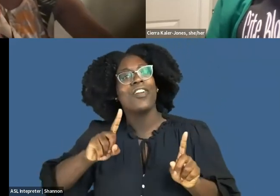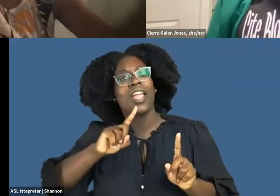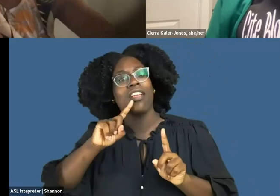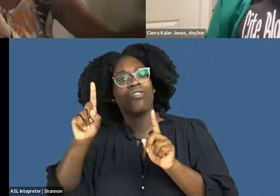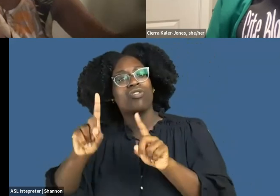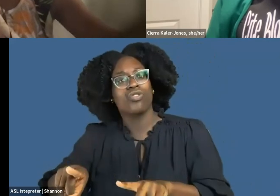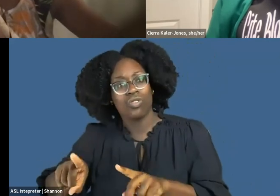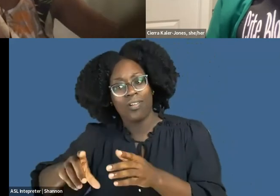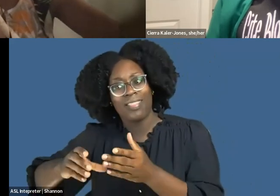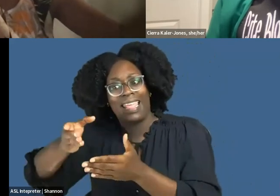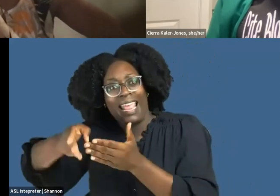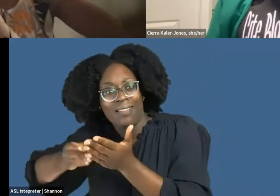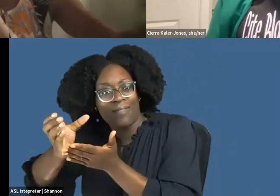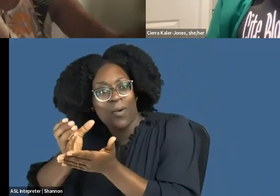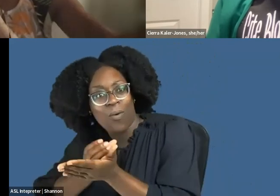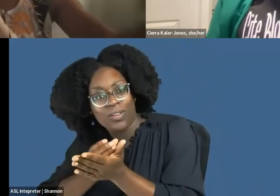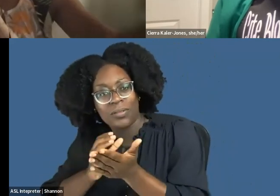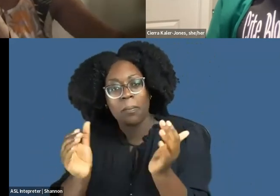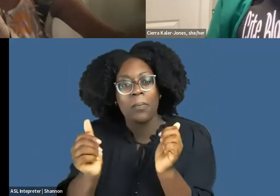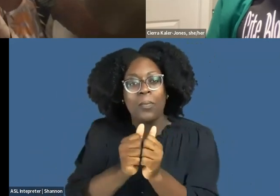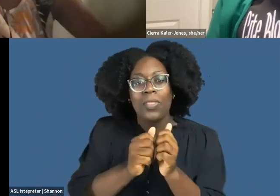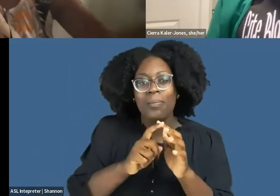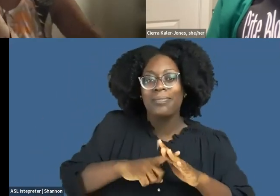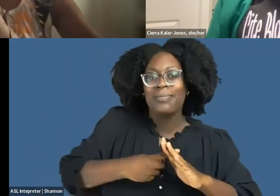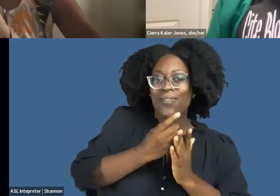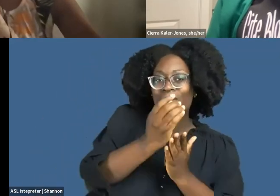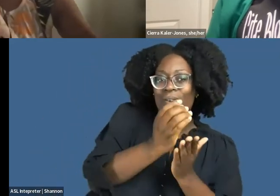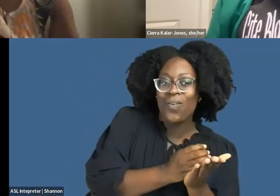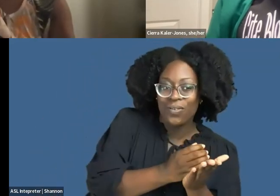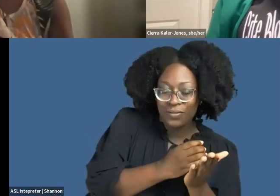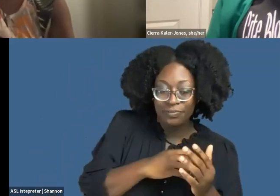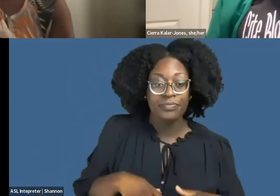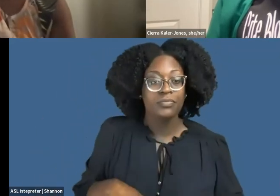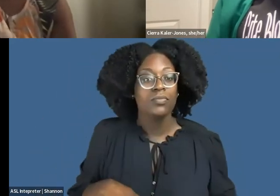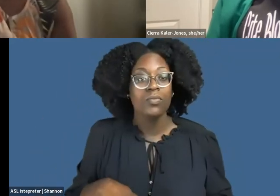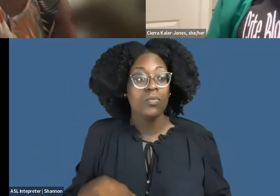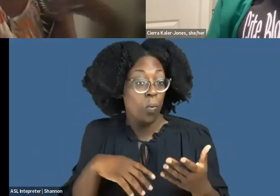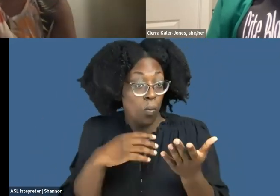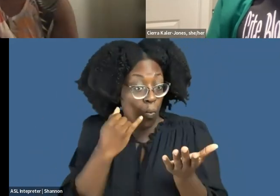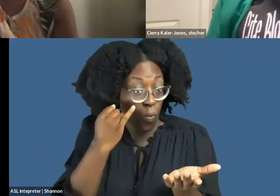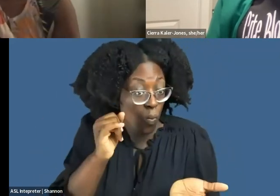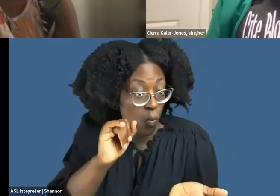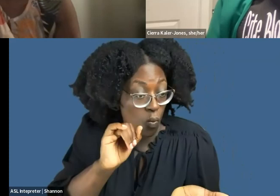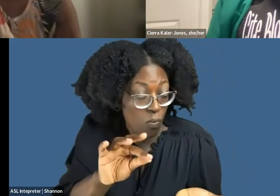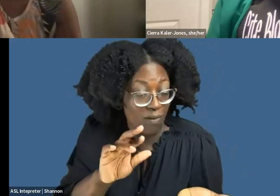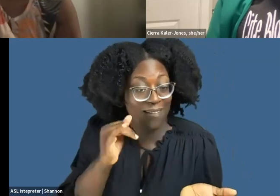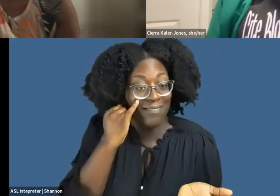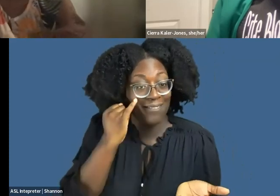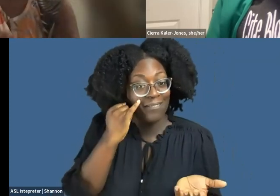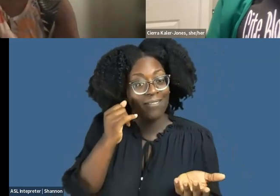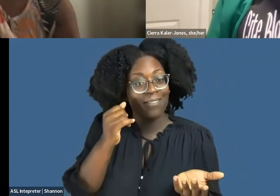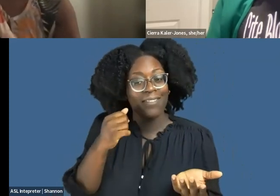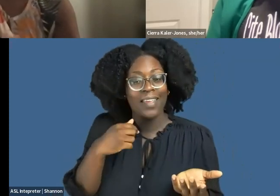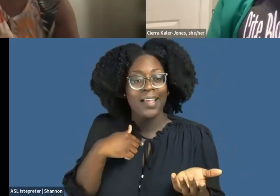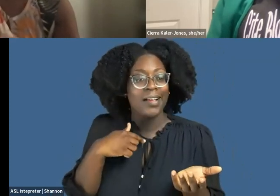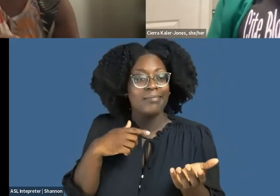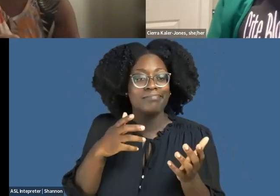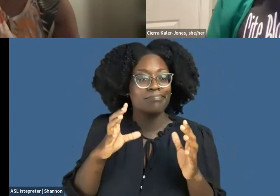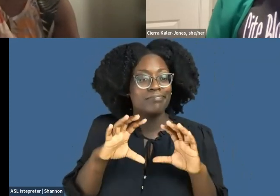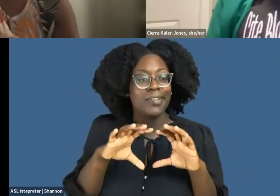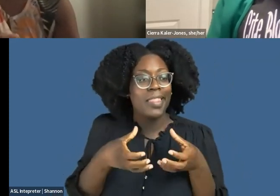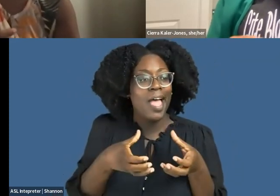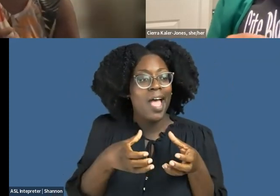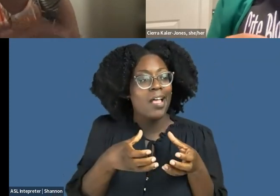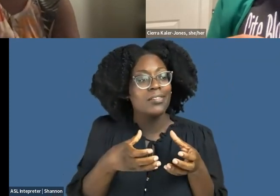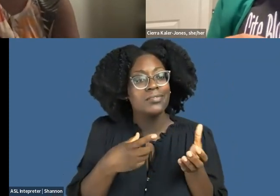and they start talking about Black people in this way, I'll intervene and just say, you know, actually it's really harmful and that perpetuates a